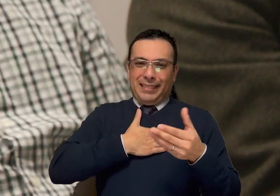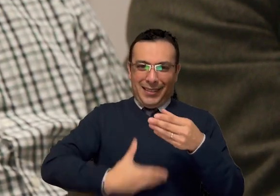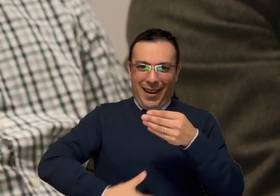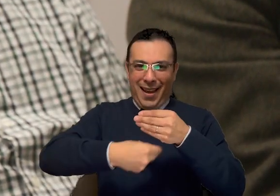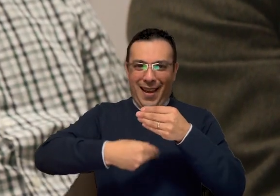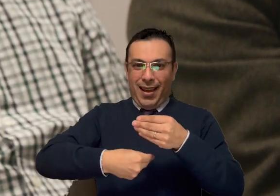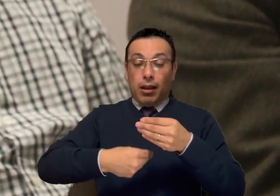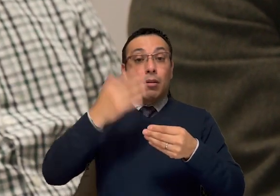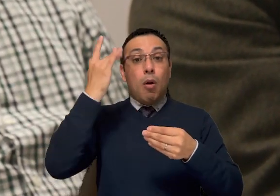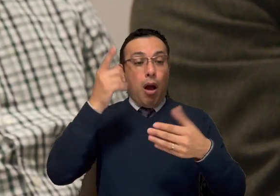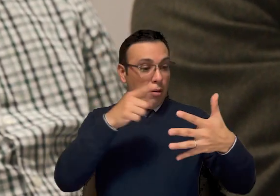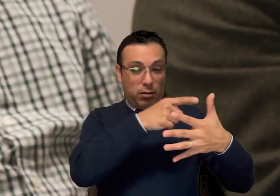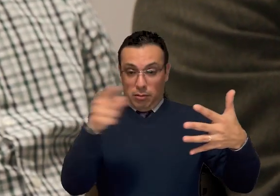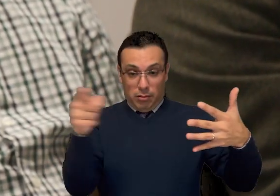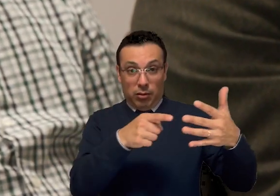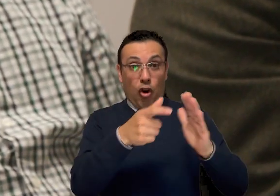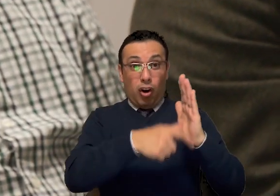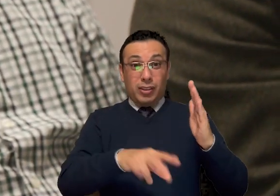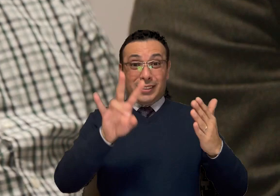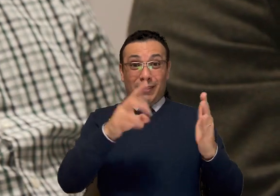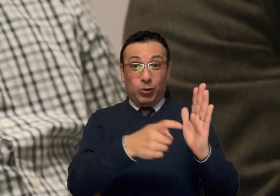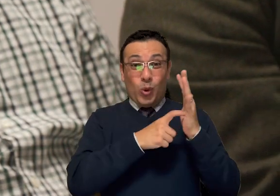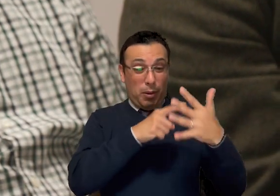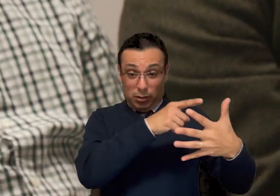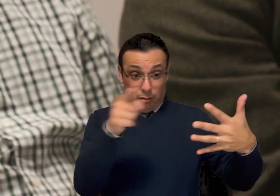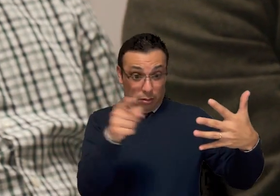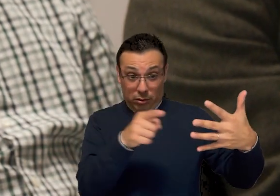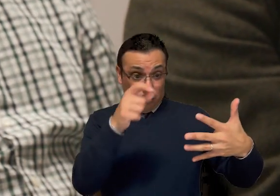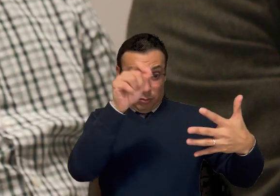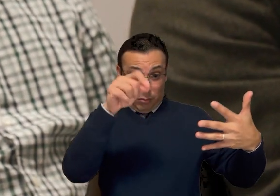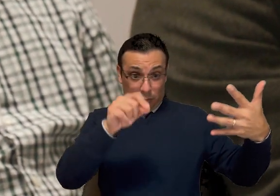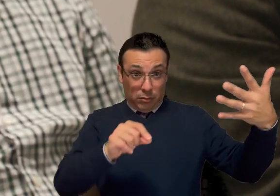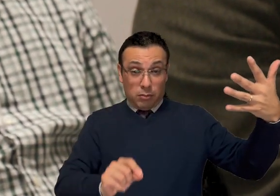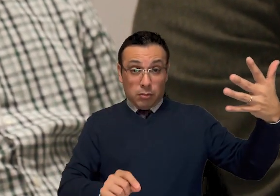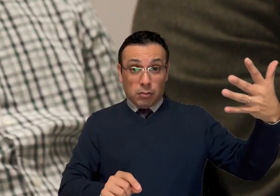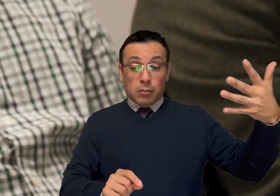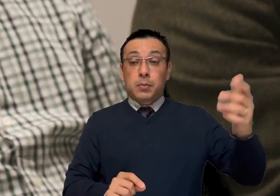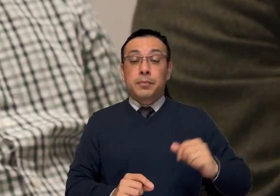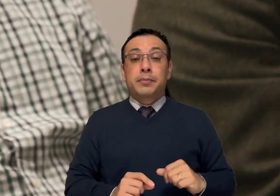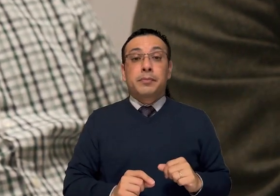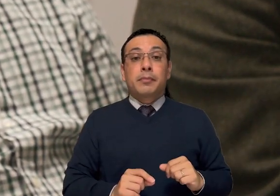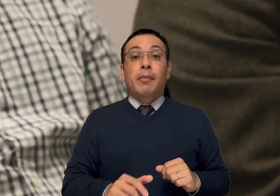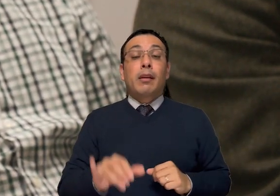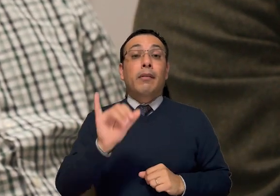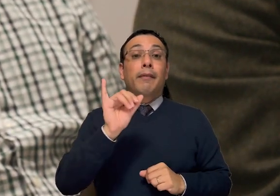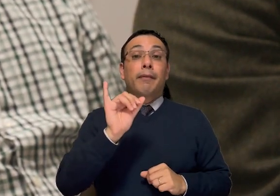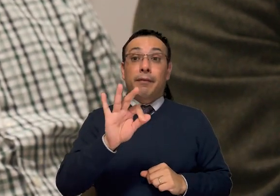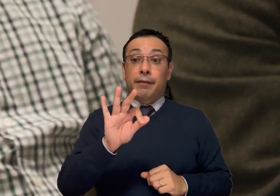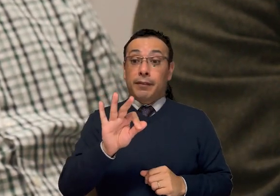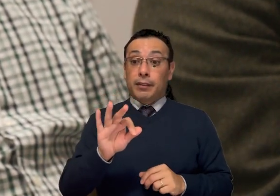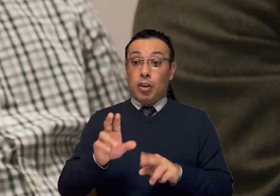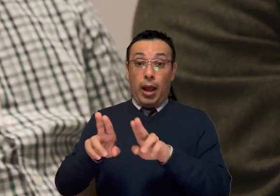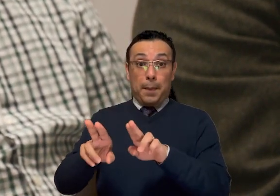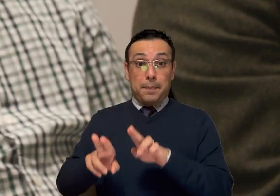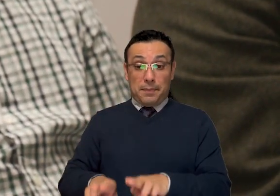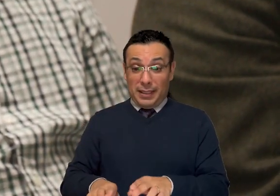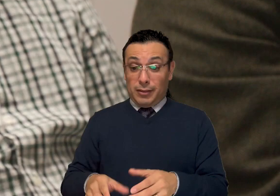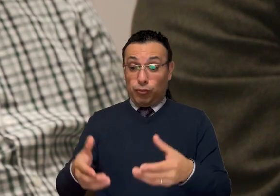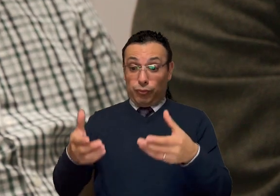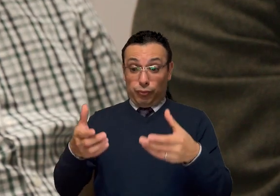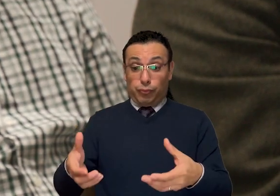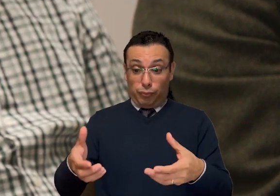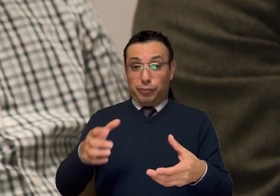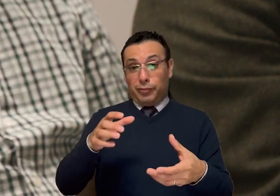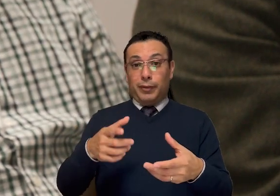have identified that that Empire Wind has provided all that information, then they say